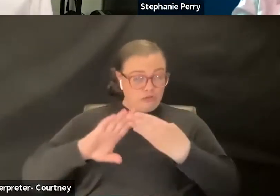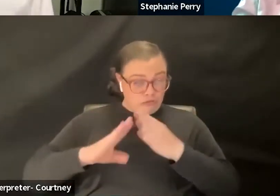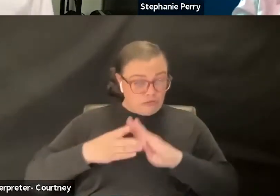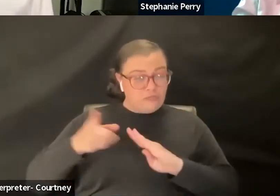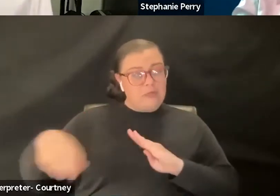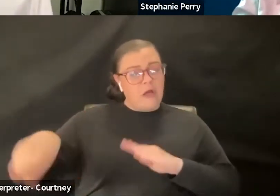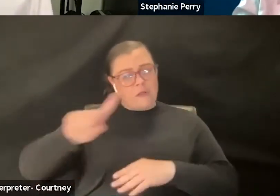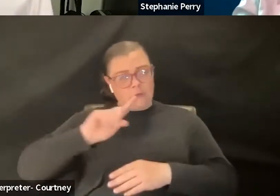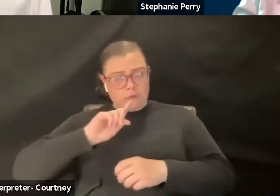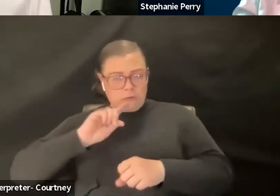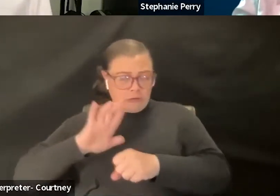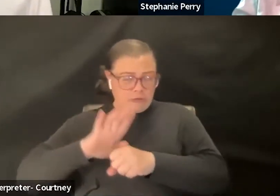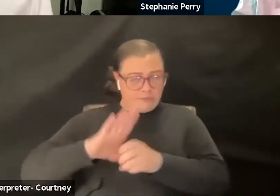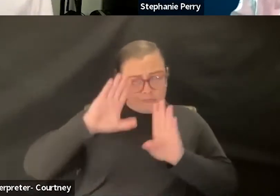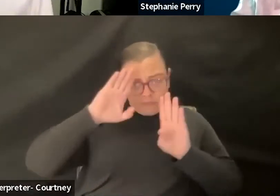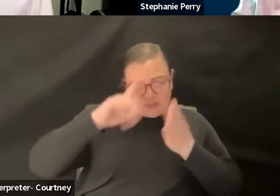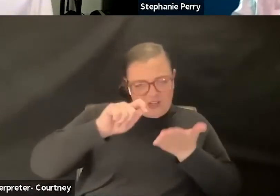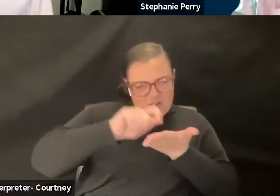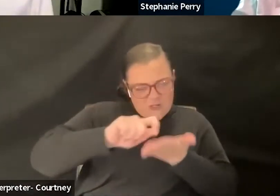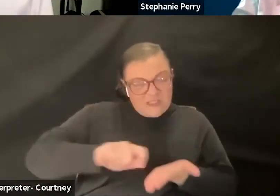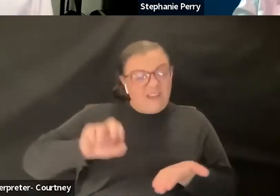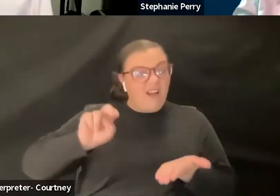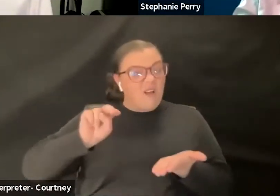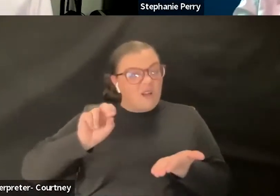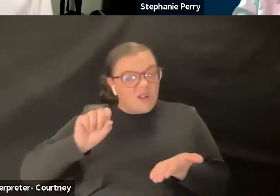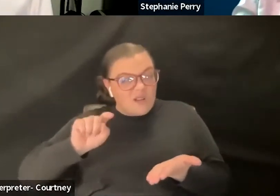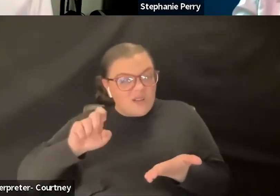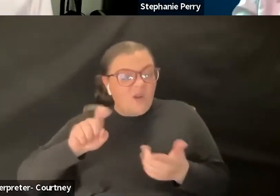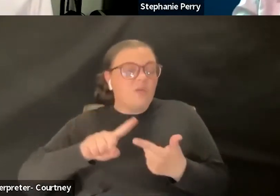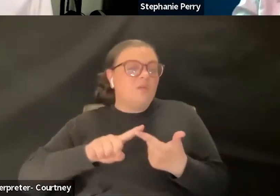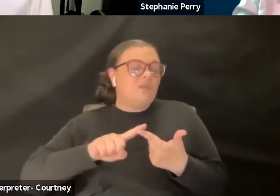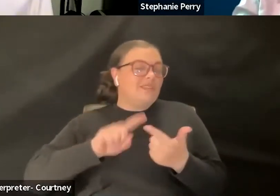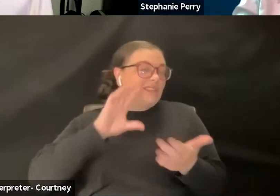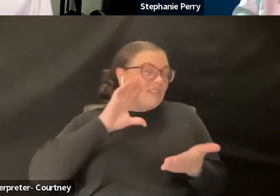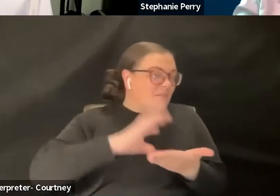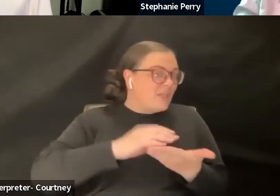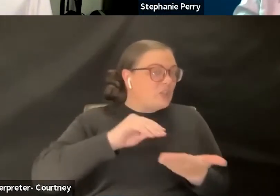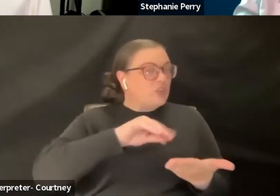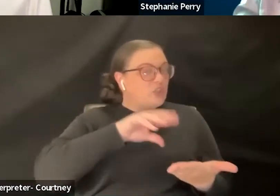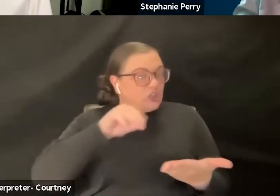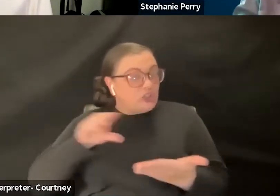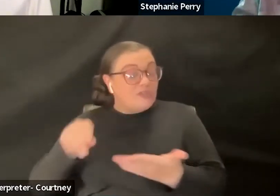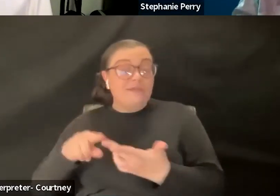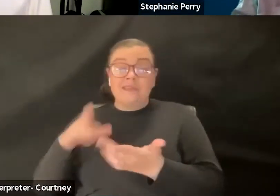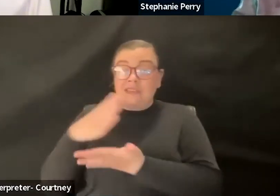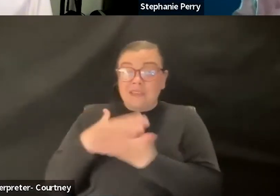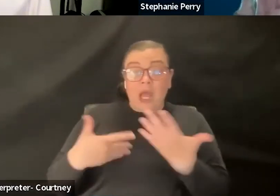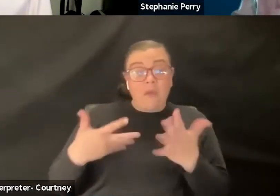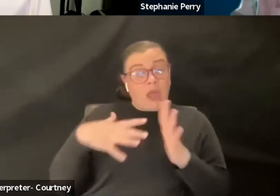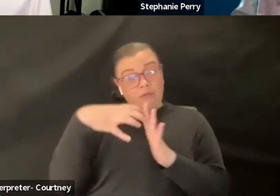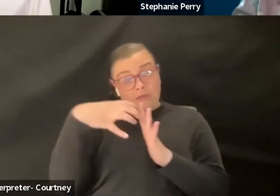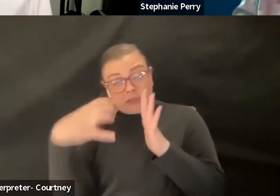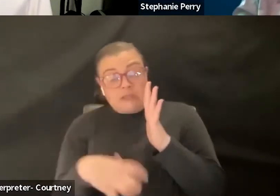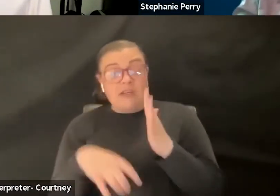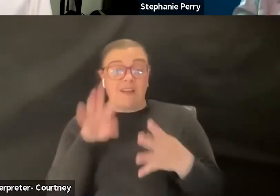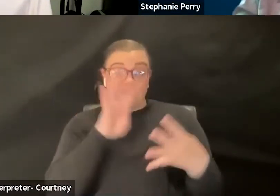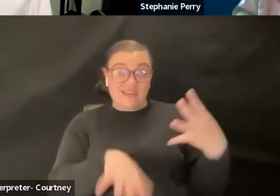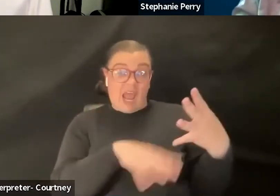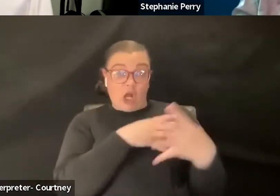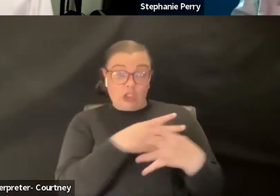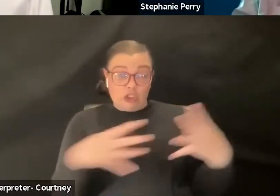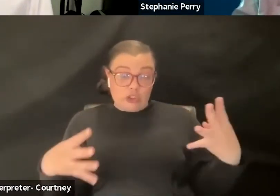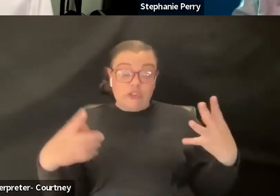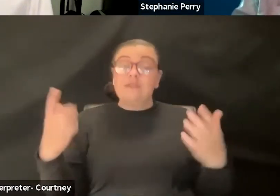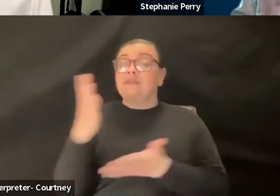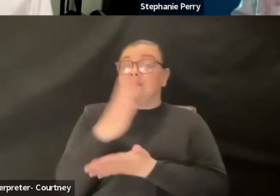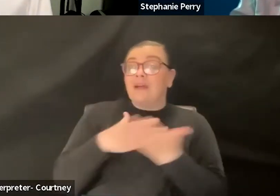pictures. Some have calendars, ledgers that they keep. I have seen people organize electronic folders where